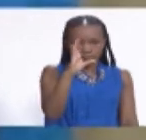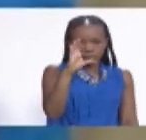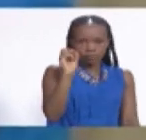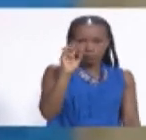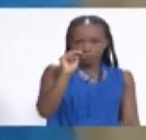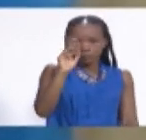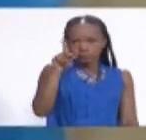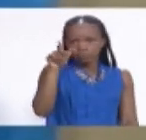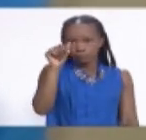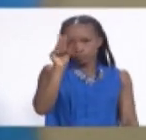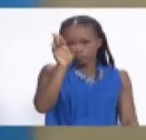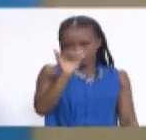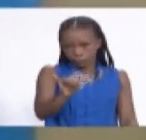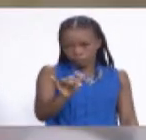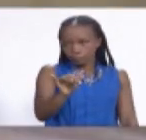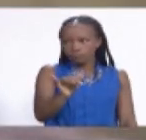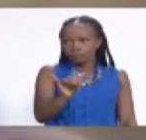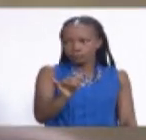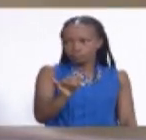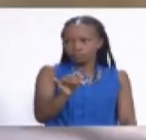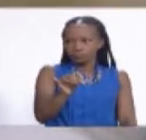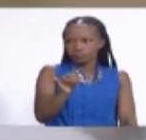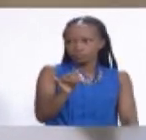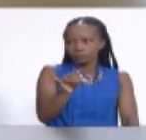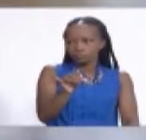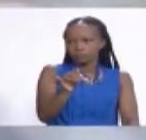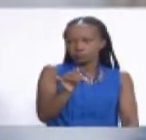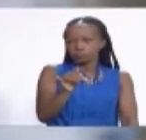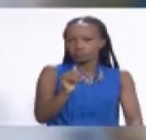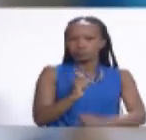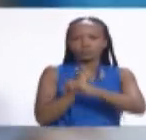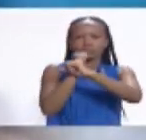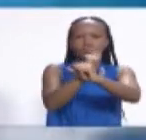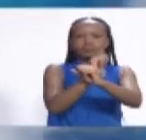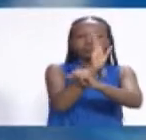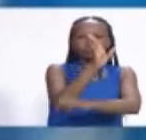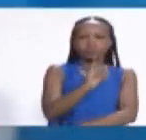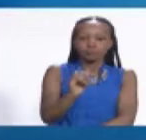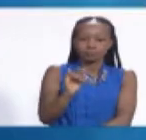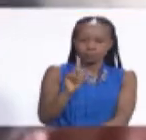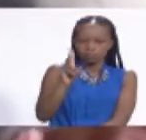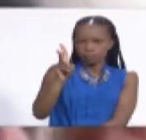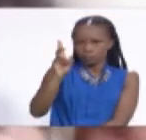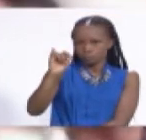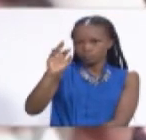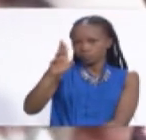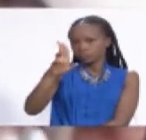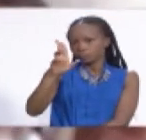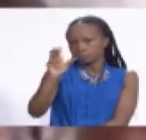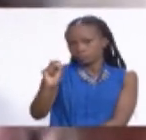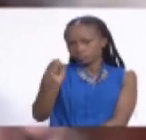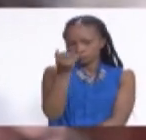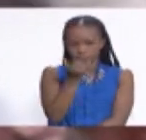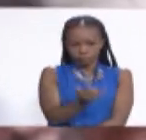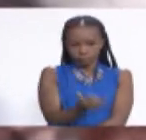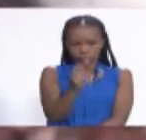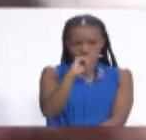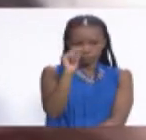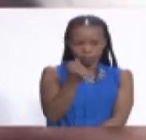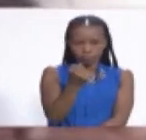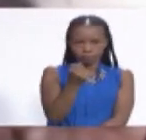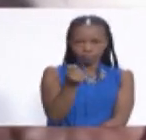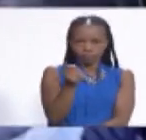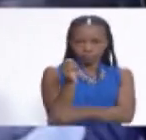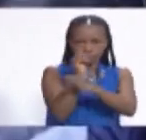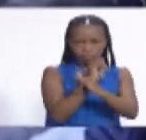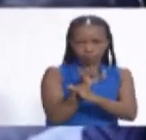will offer insurance to the people who will be affected by the virus. According to Chief Executive Association of Kenya Insurance,